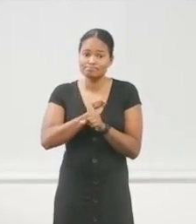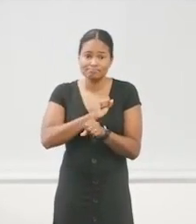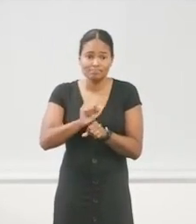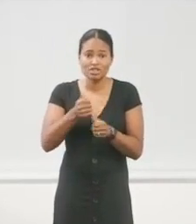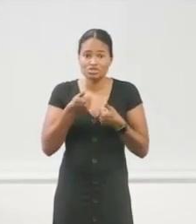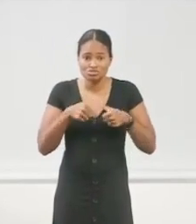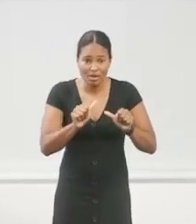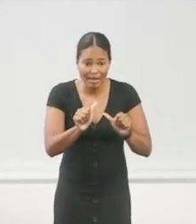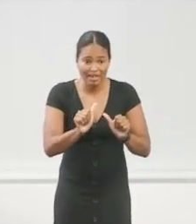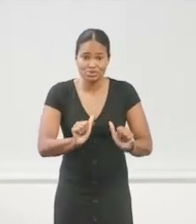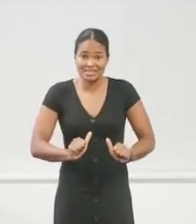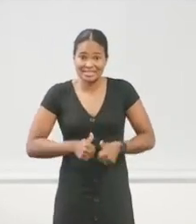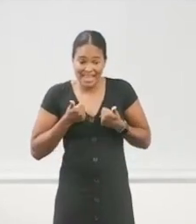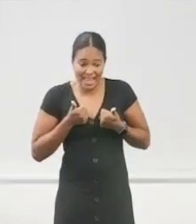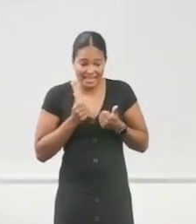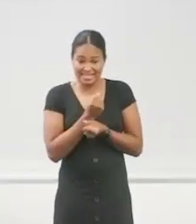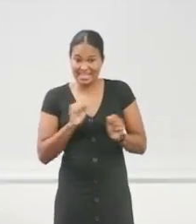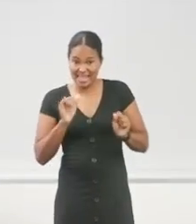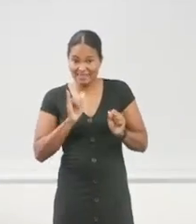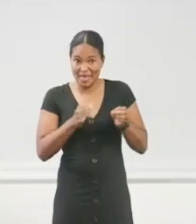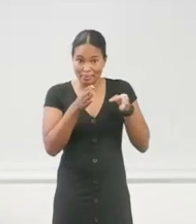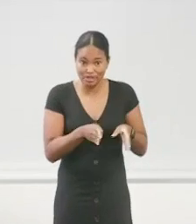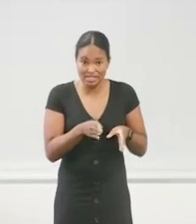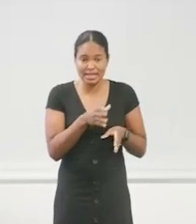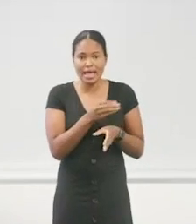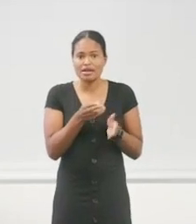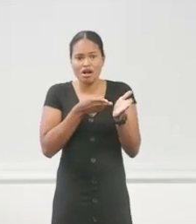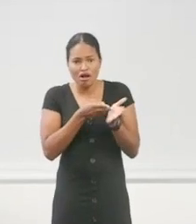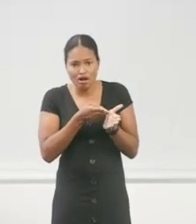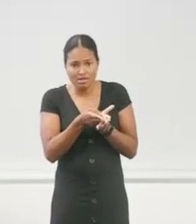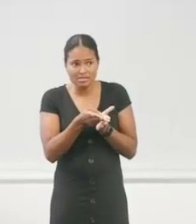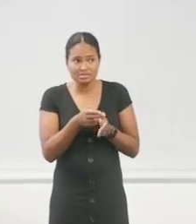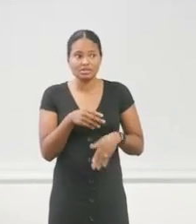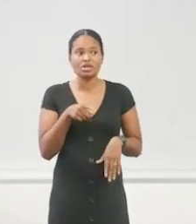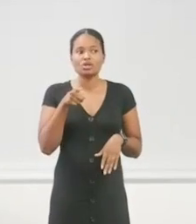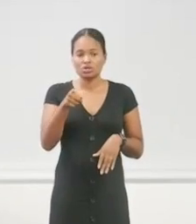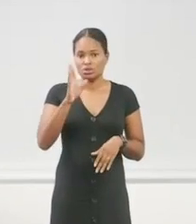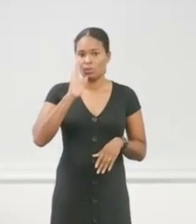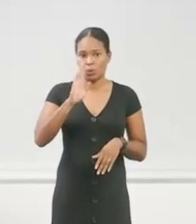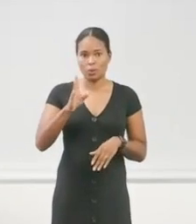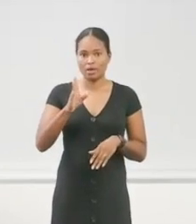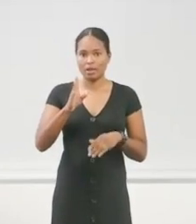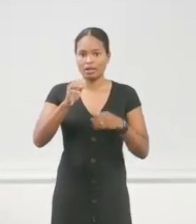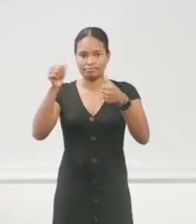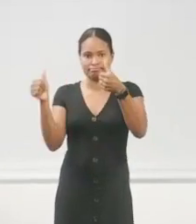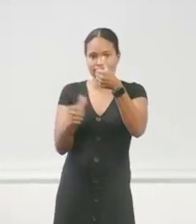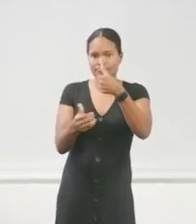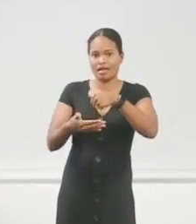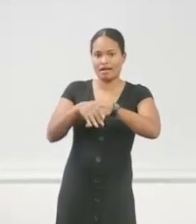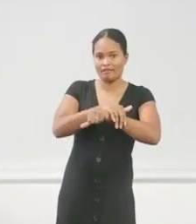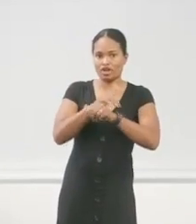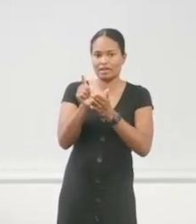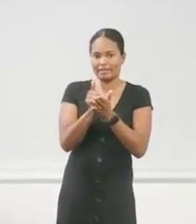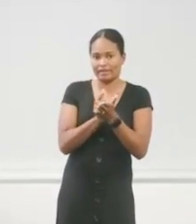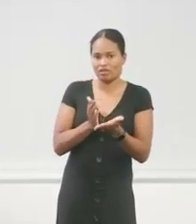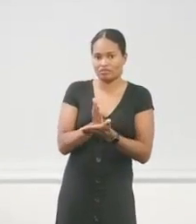something justly for this person, you will definitely fall within a legal